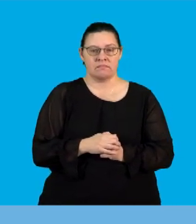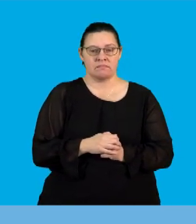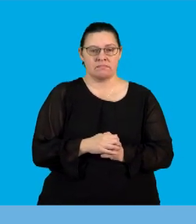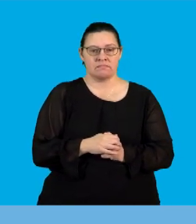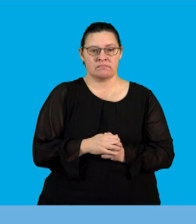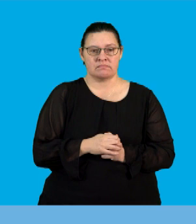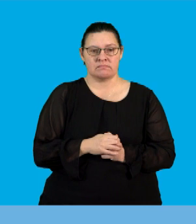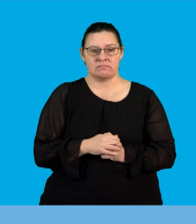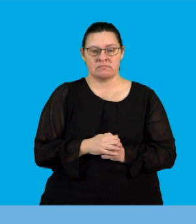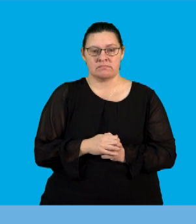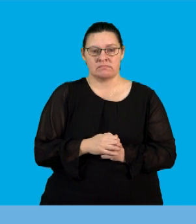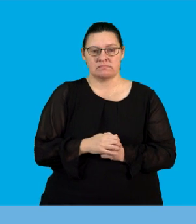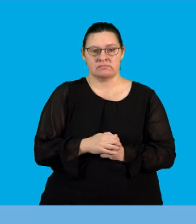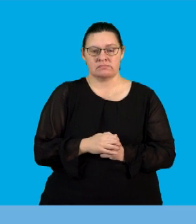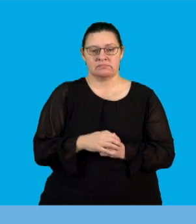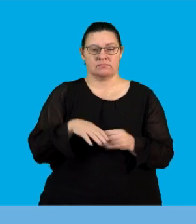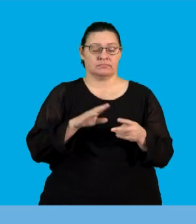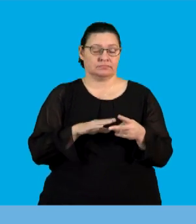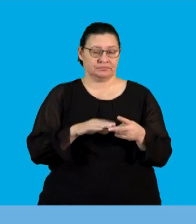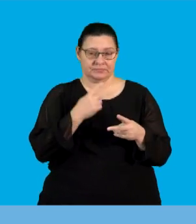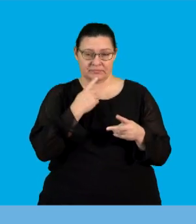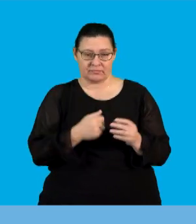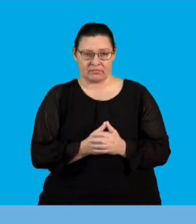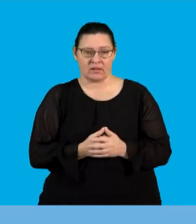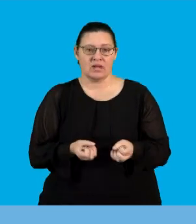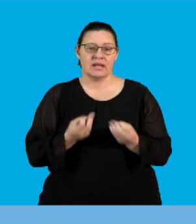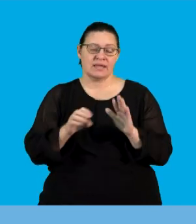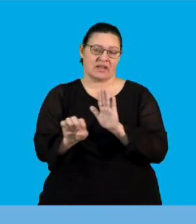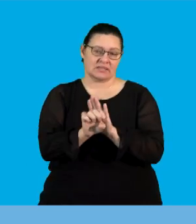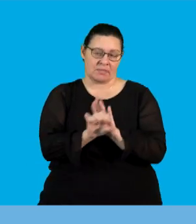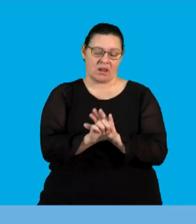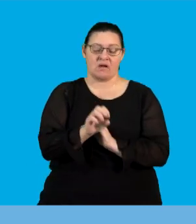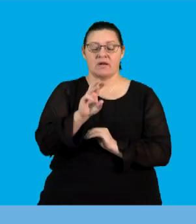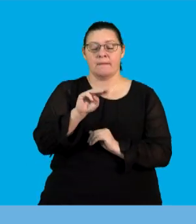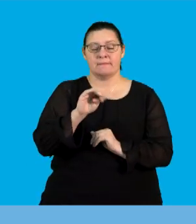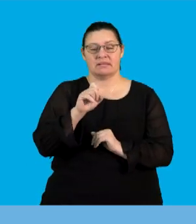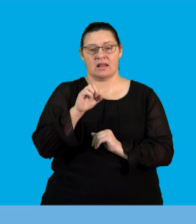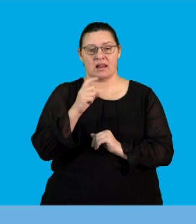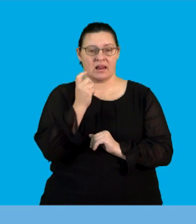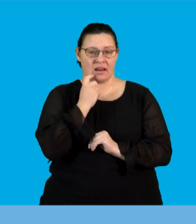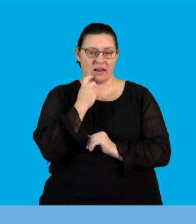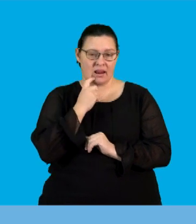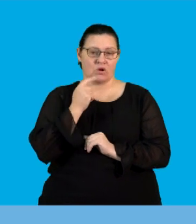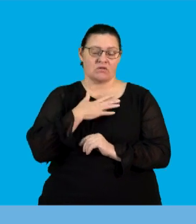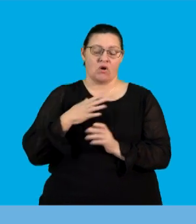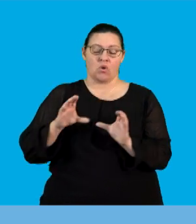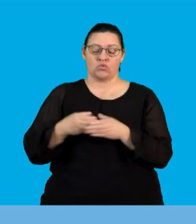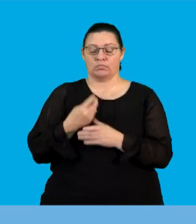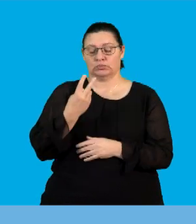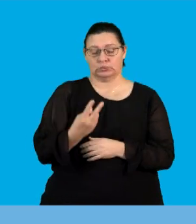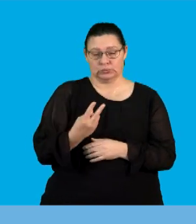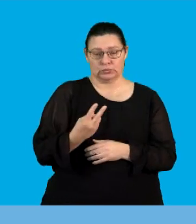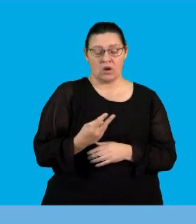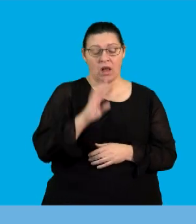Our metal oxide. Now, second question says now, give an example of a metal oxide of a group 2 element.